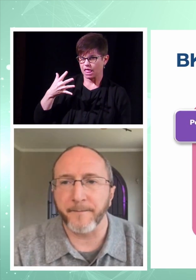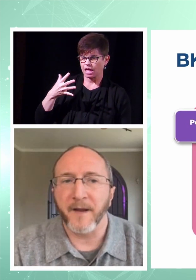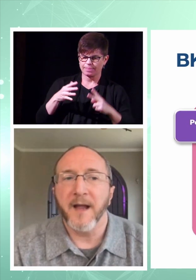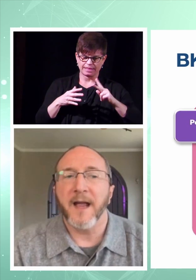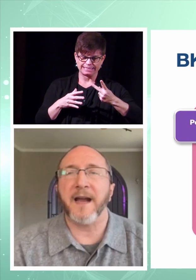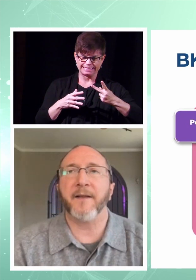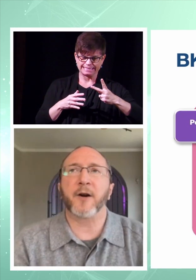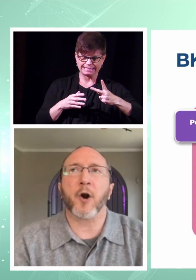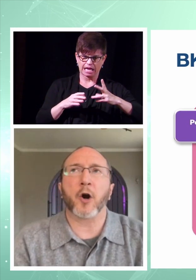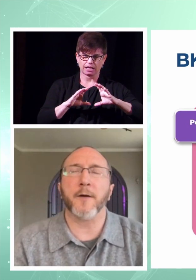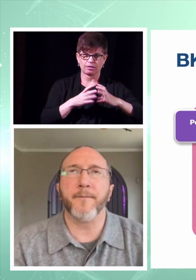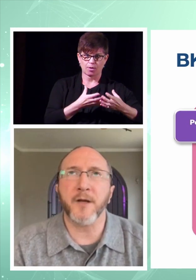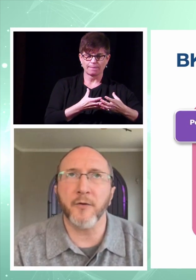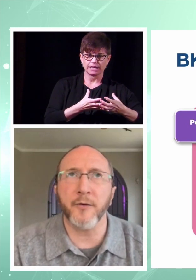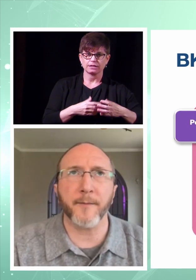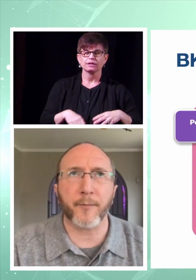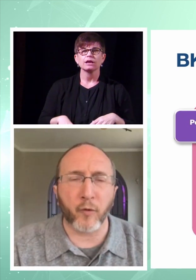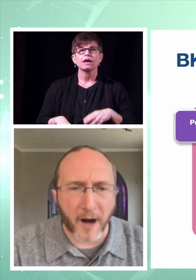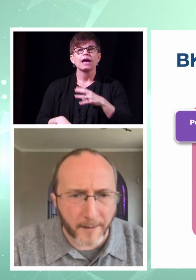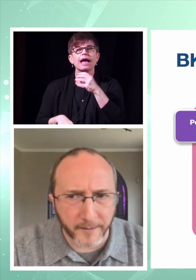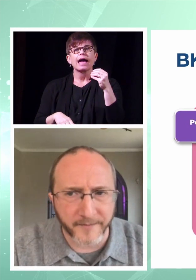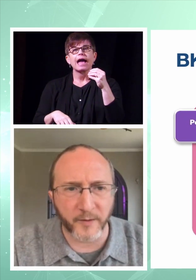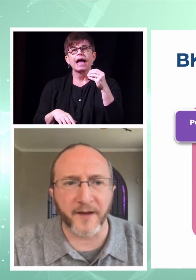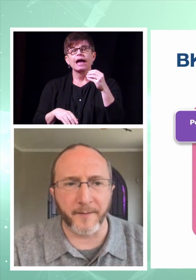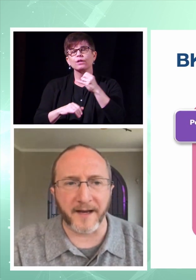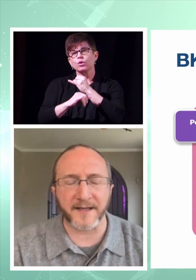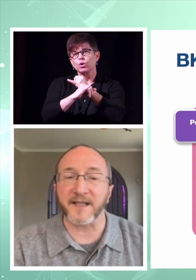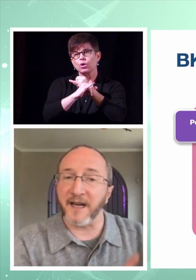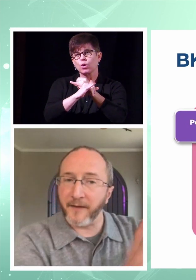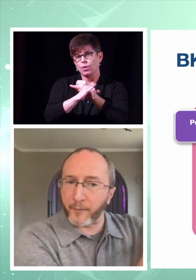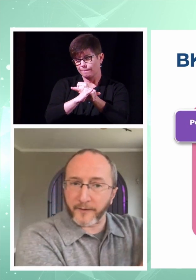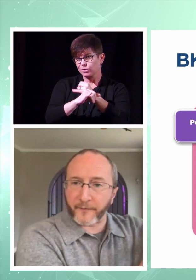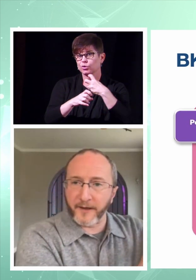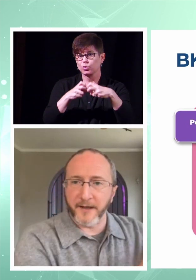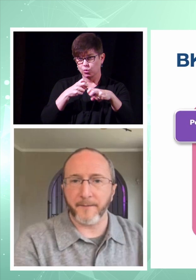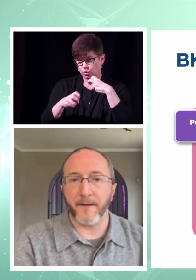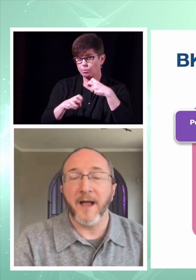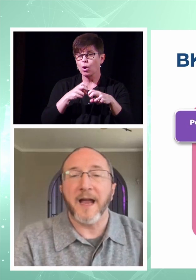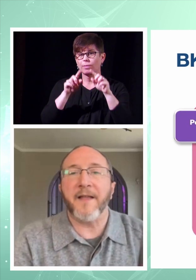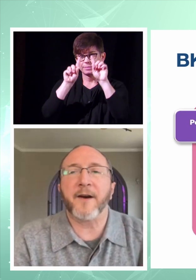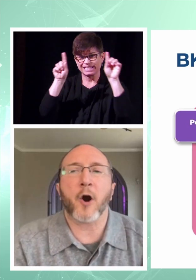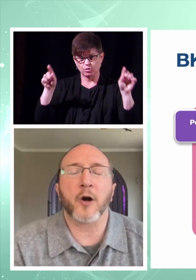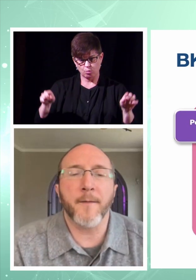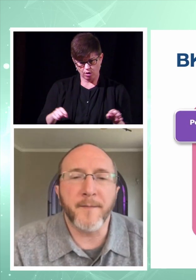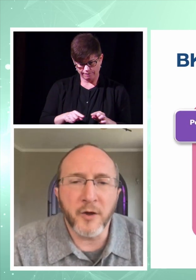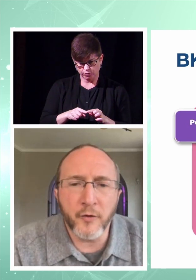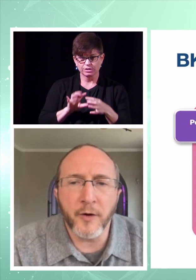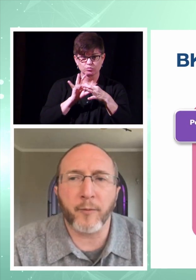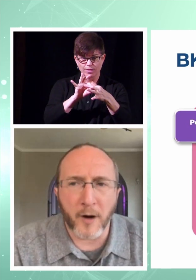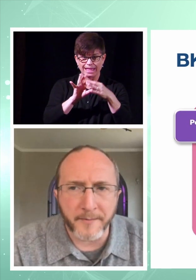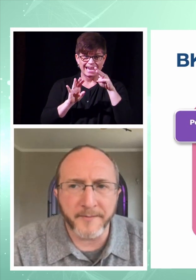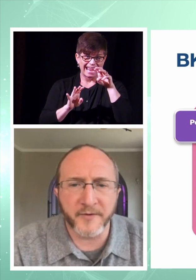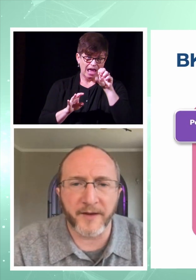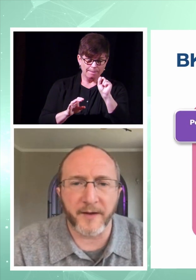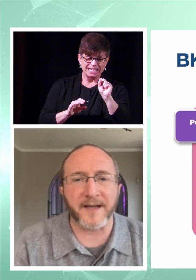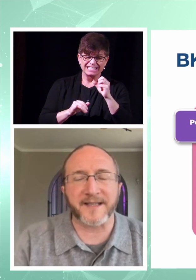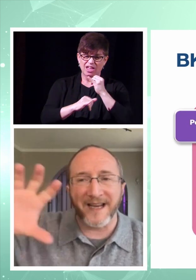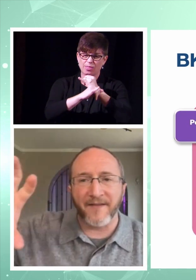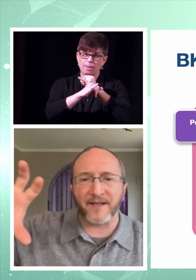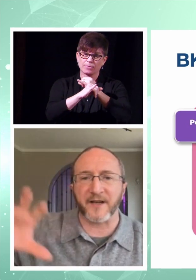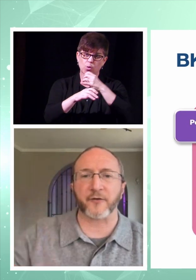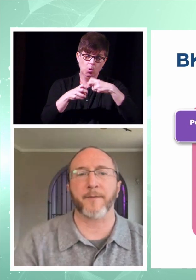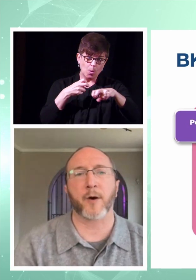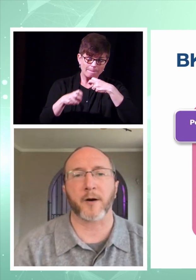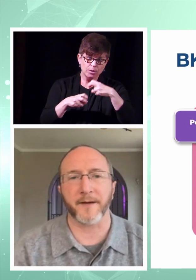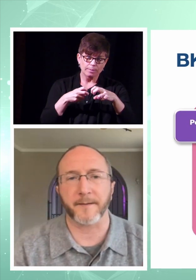compartment. And there are immune problems with MS in the periphery, and there are immune problems with MS